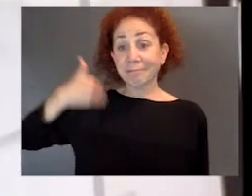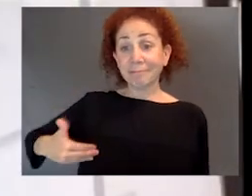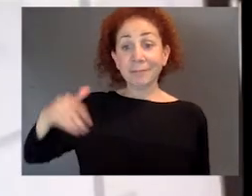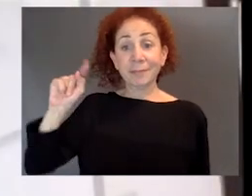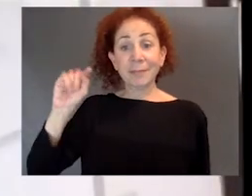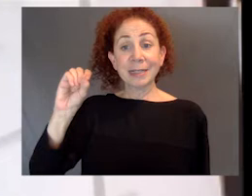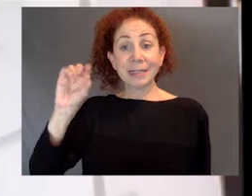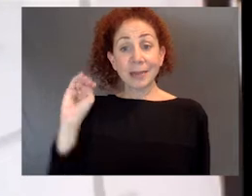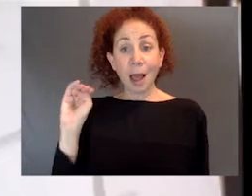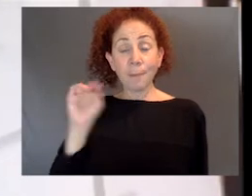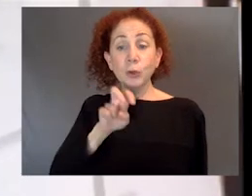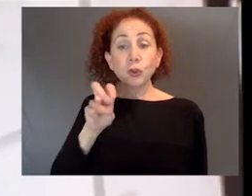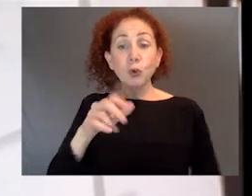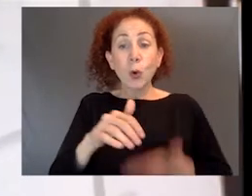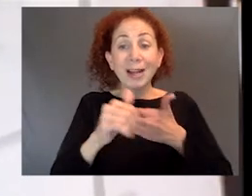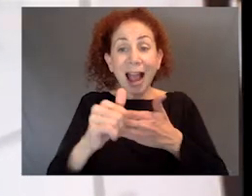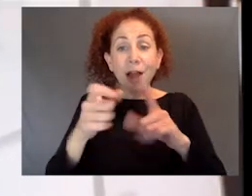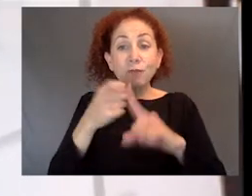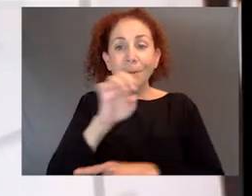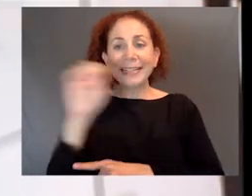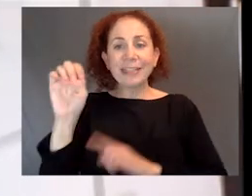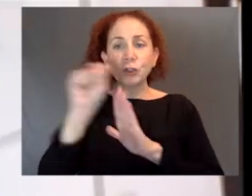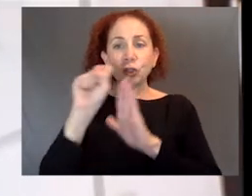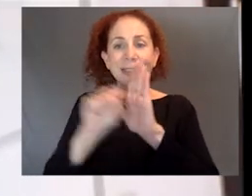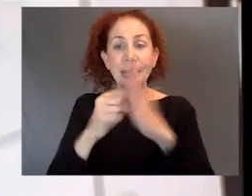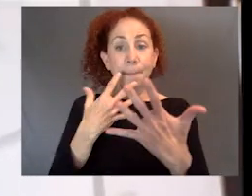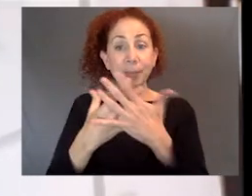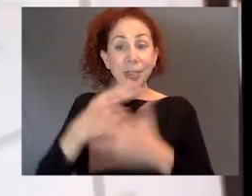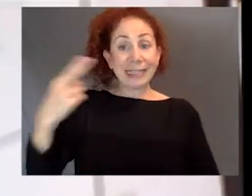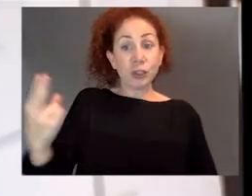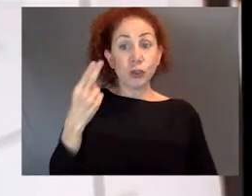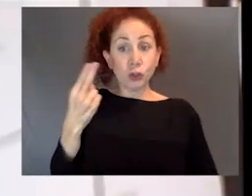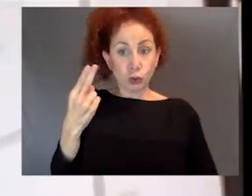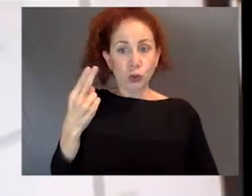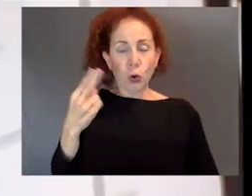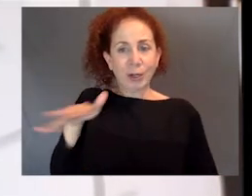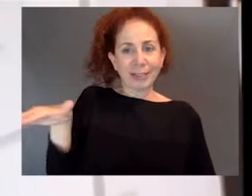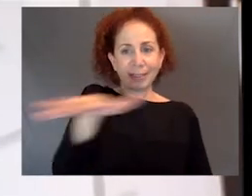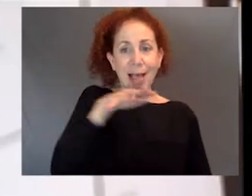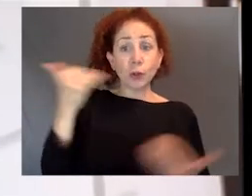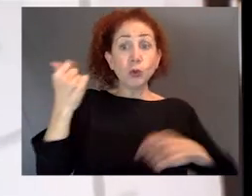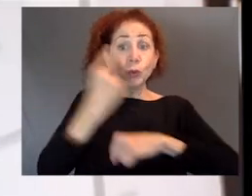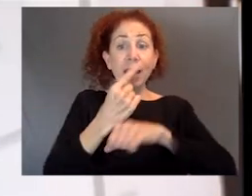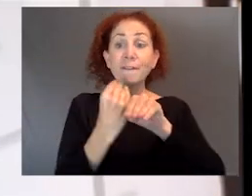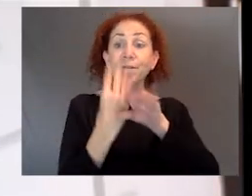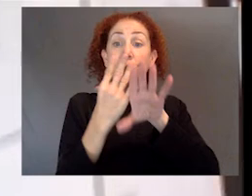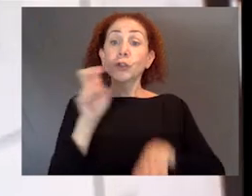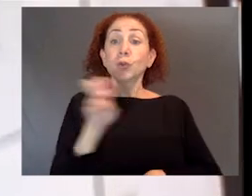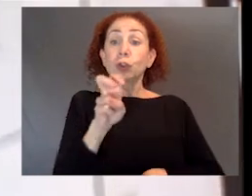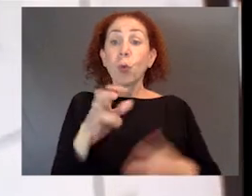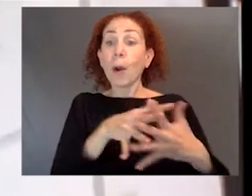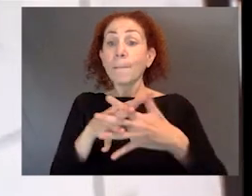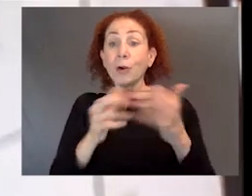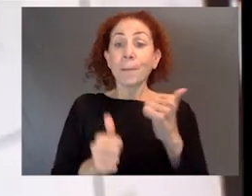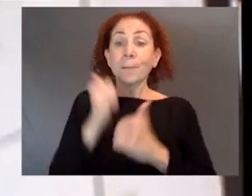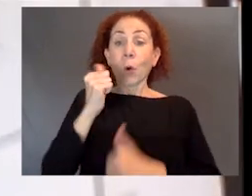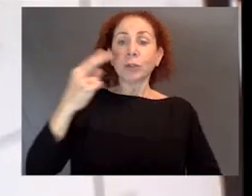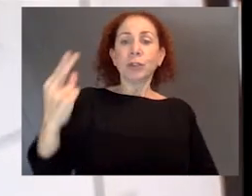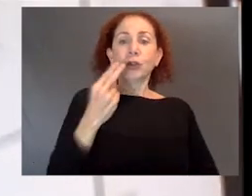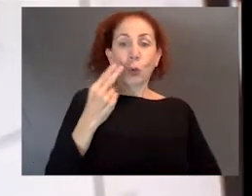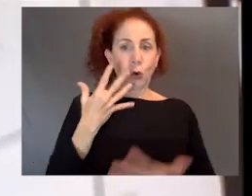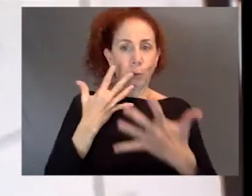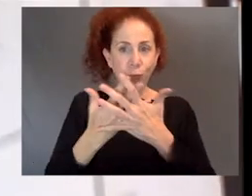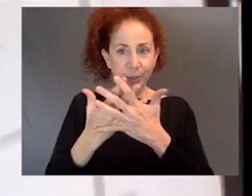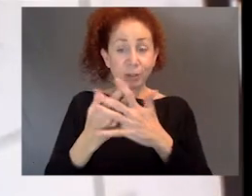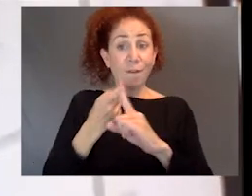Hello everyone, my name is Tom. I am a tour guide at Eastern State Penitentiary Historic Site, and today we are going on a virtual tour of America's most historic